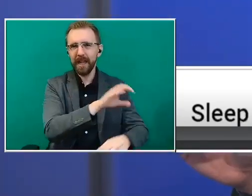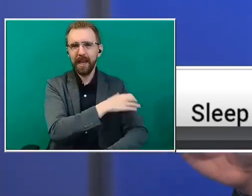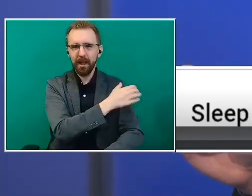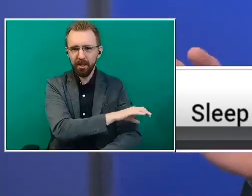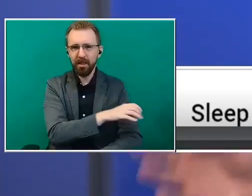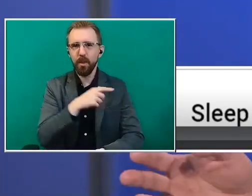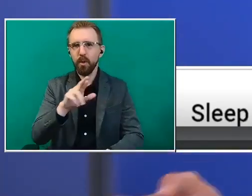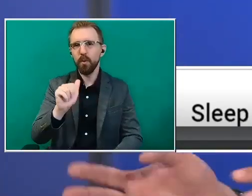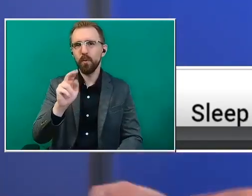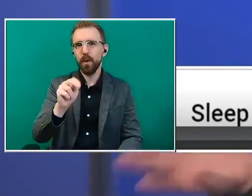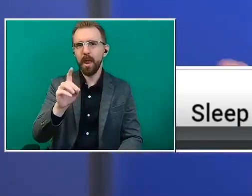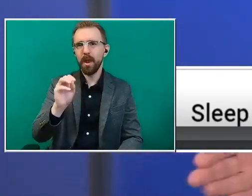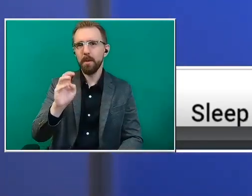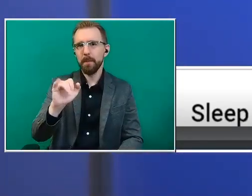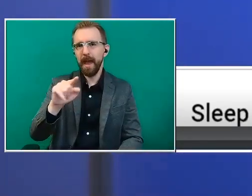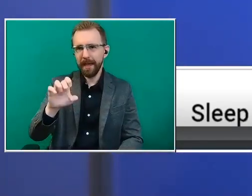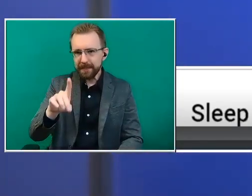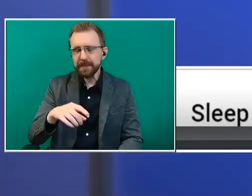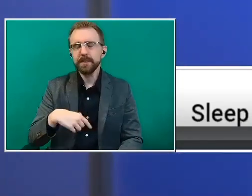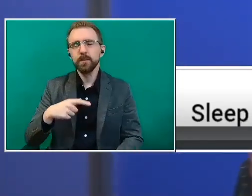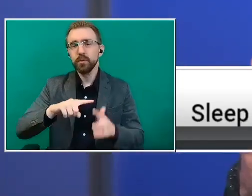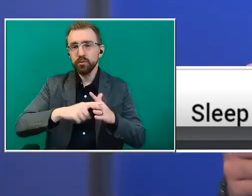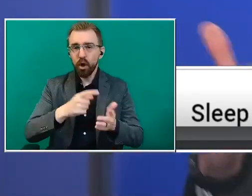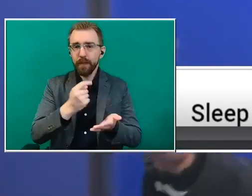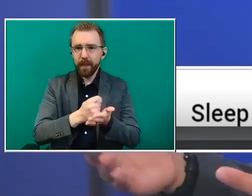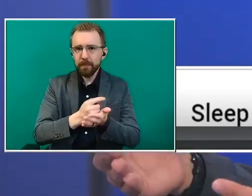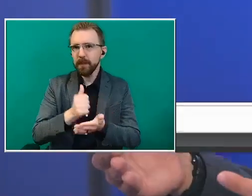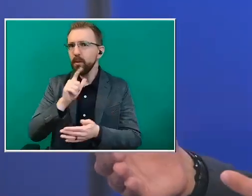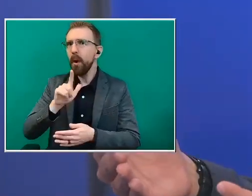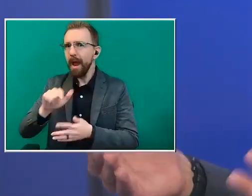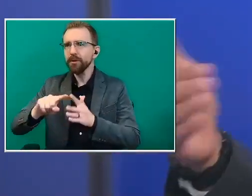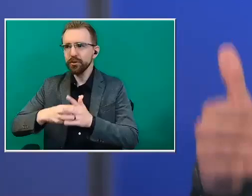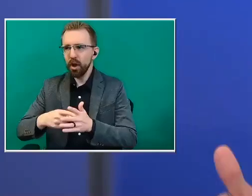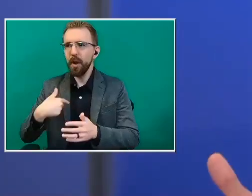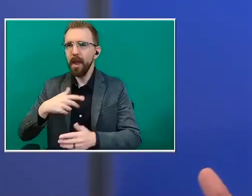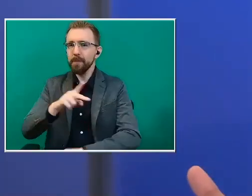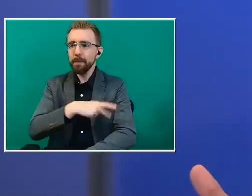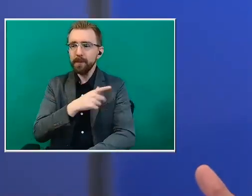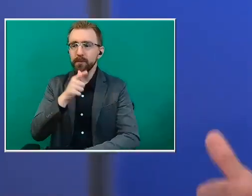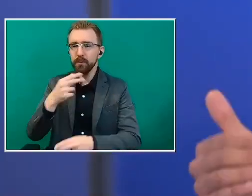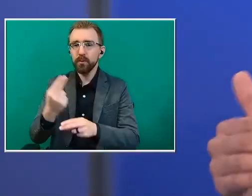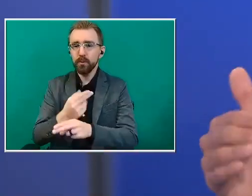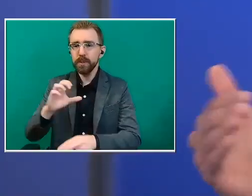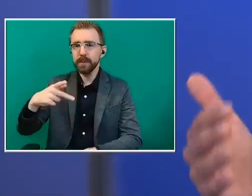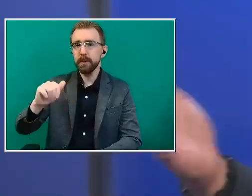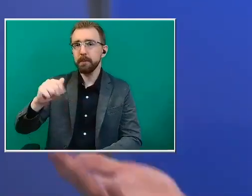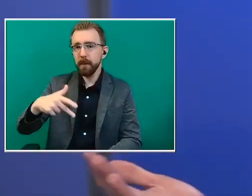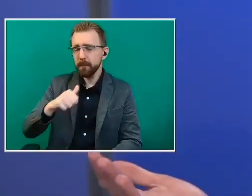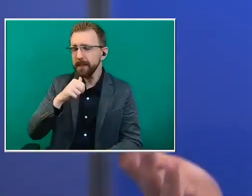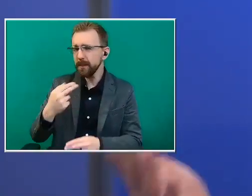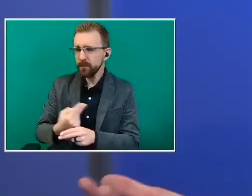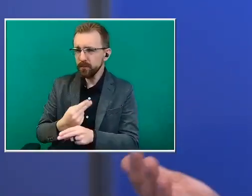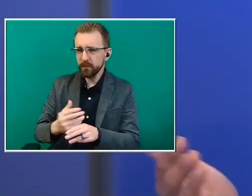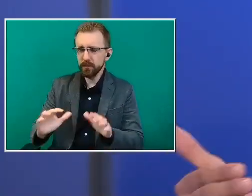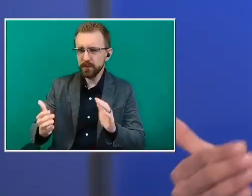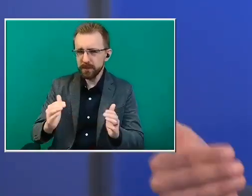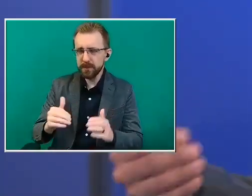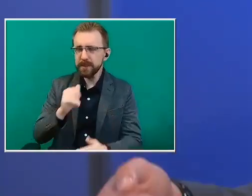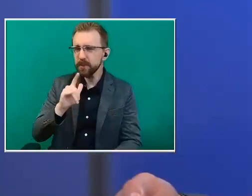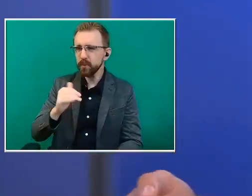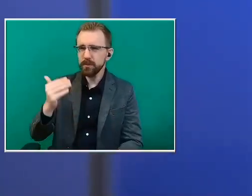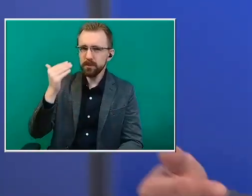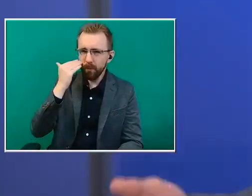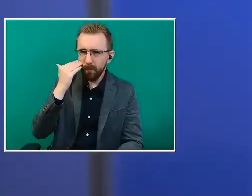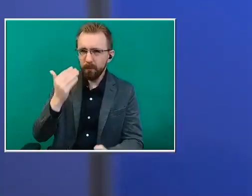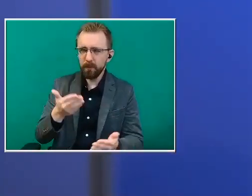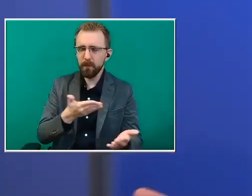therapy versus not, we only look back at patients that used CPAP or didn't use CPAP. We didn't really know what are the factors that drove